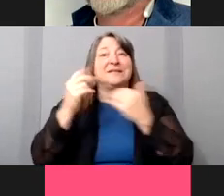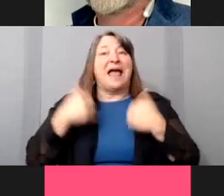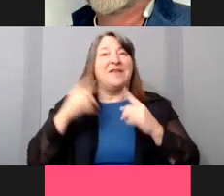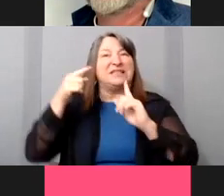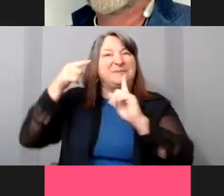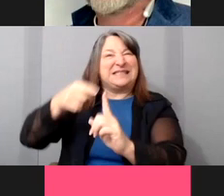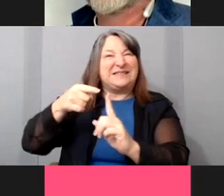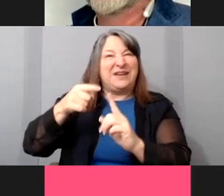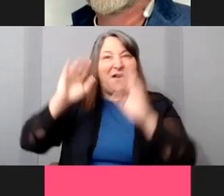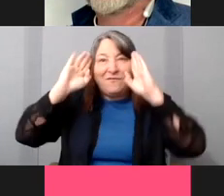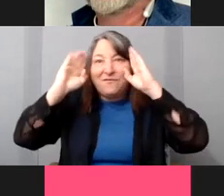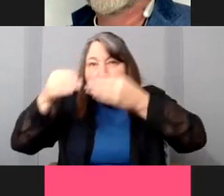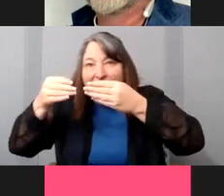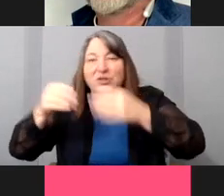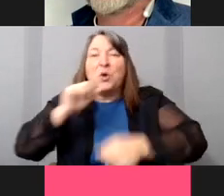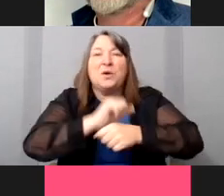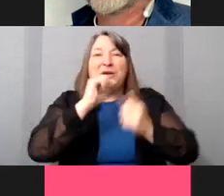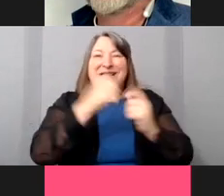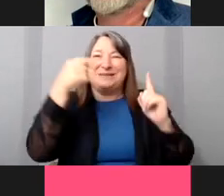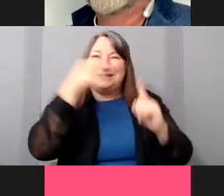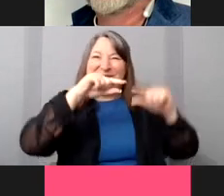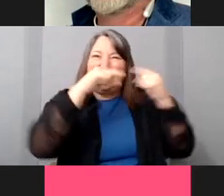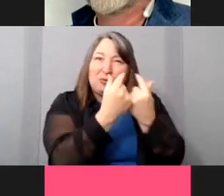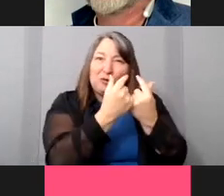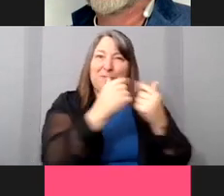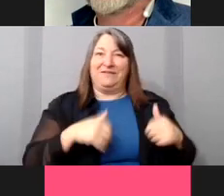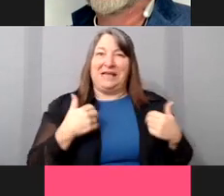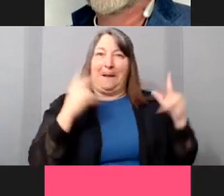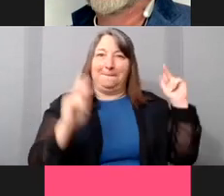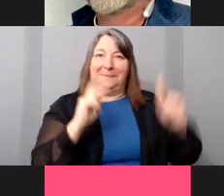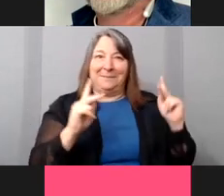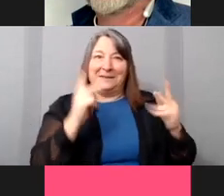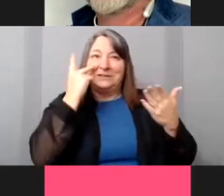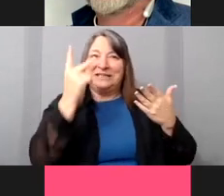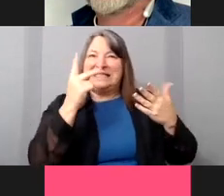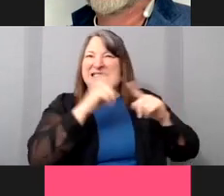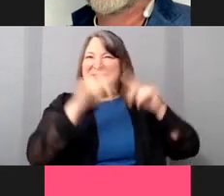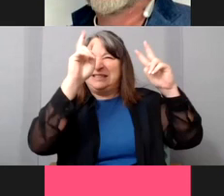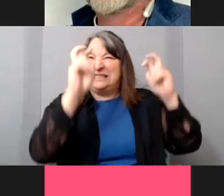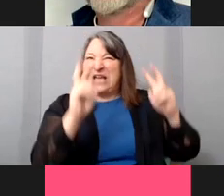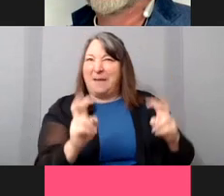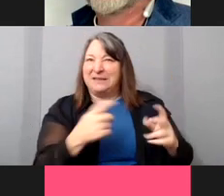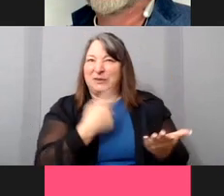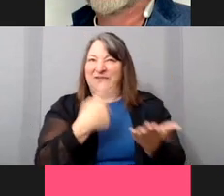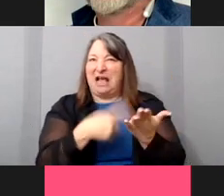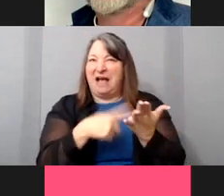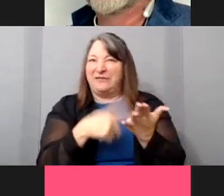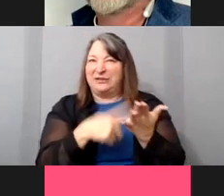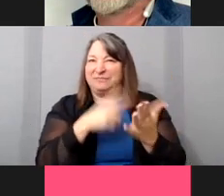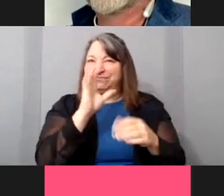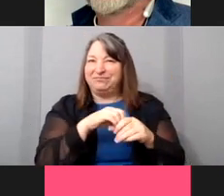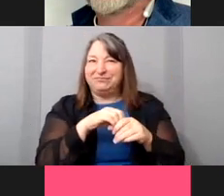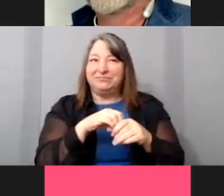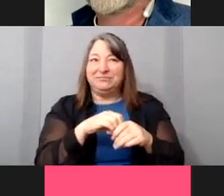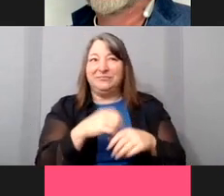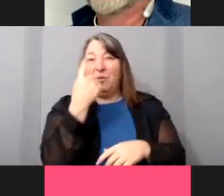a specific population of young people. And you'll see here the topics that we've covered. Really the only one that's a kind